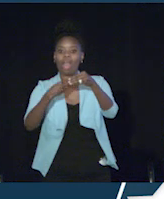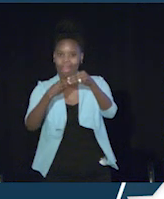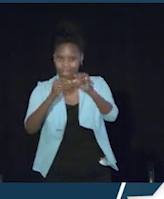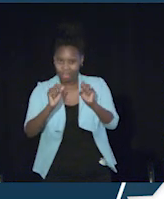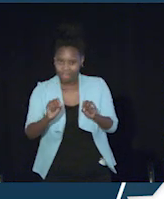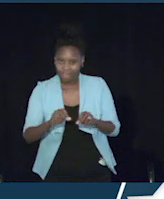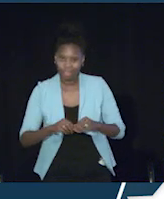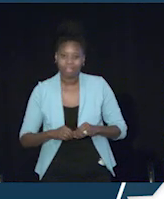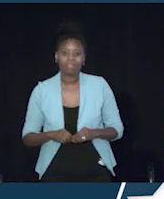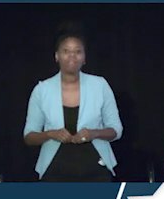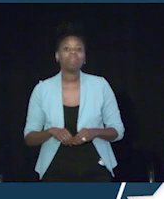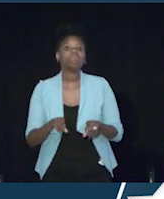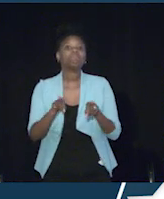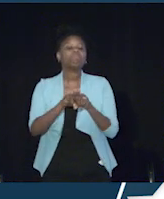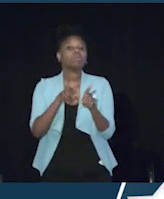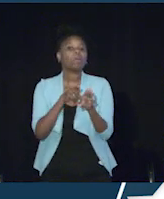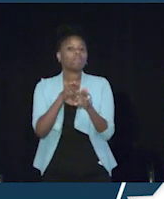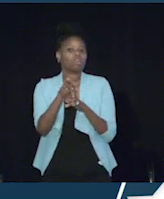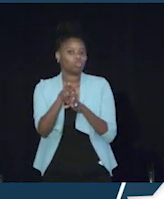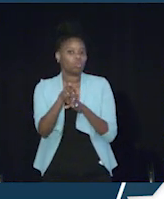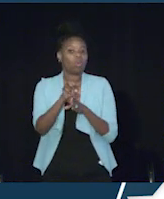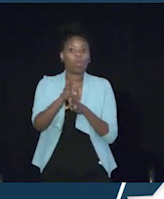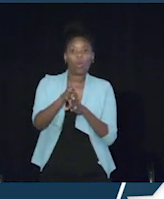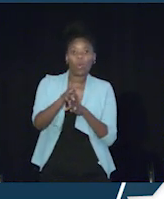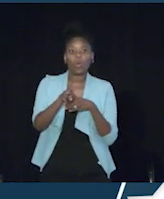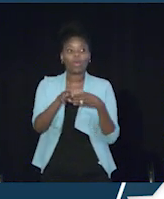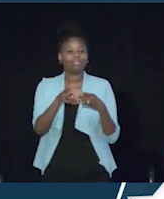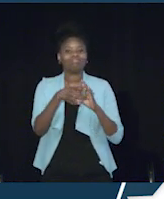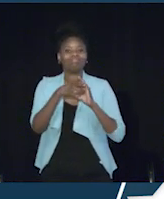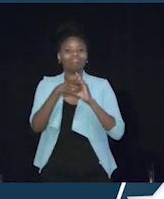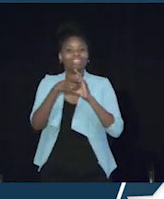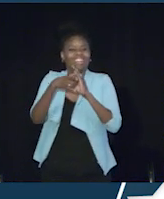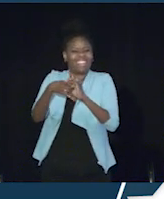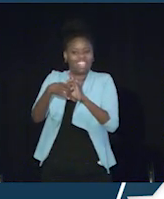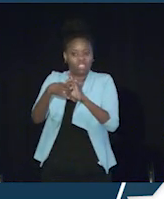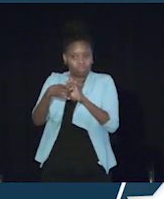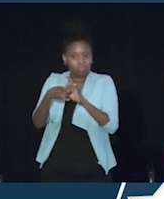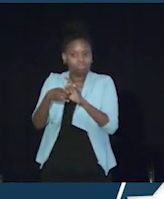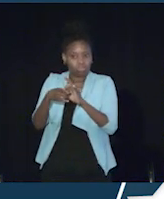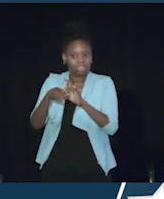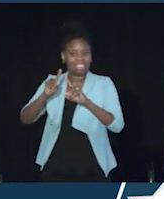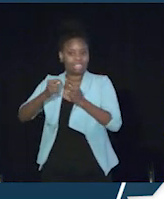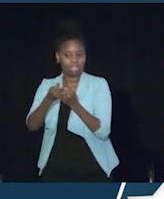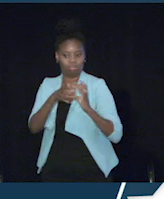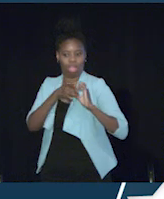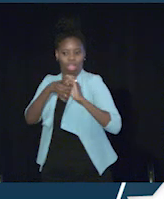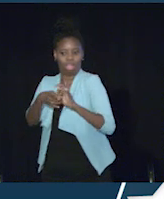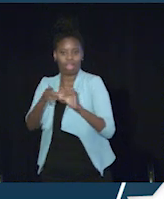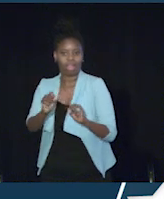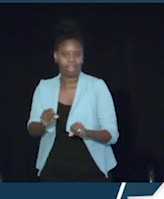can make a professional connection. This service is